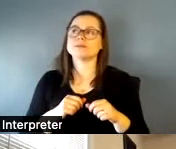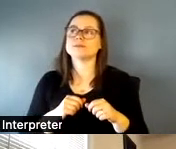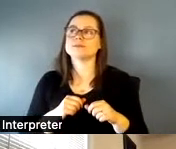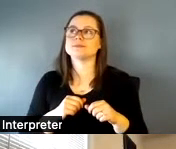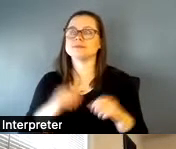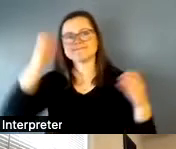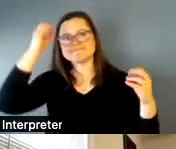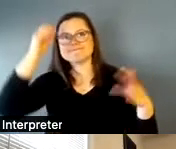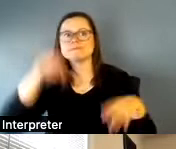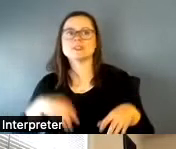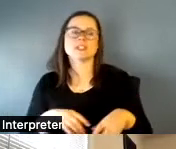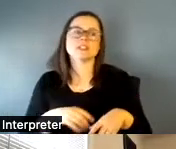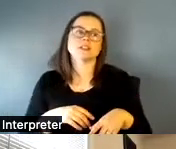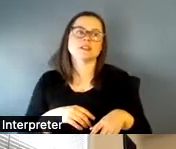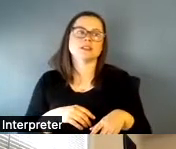the